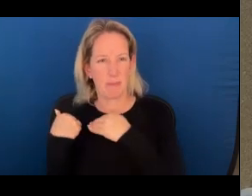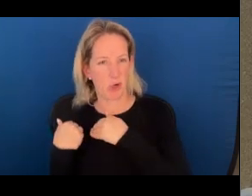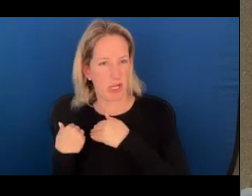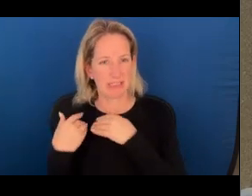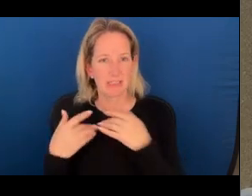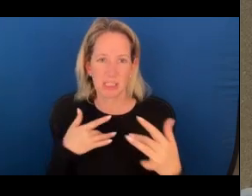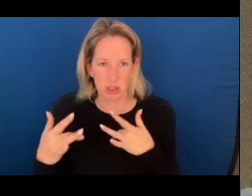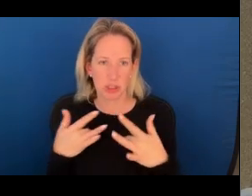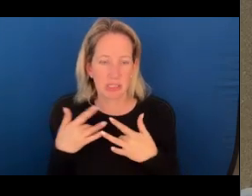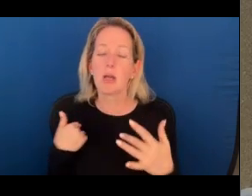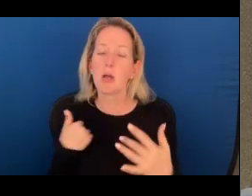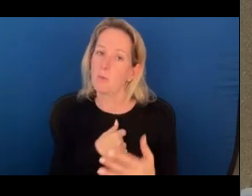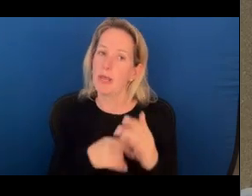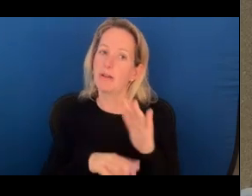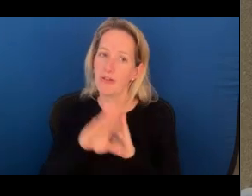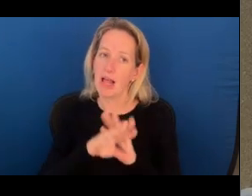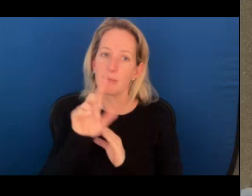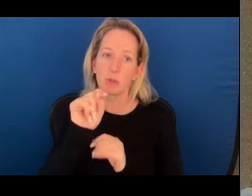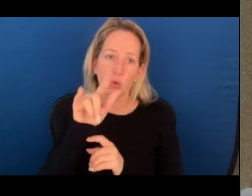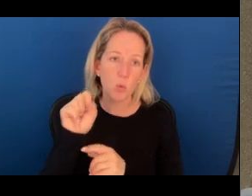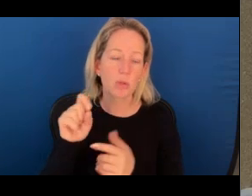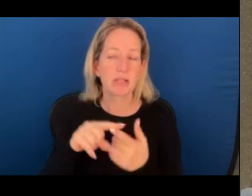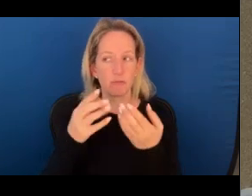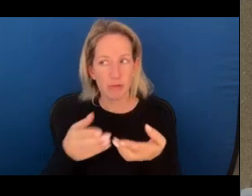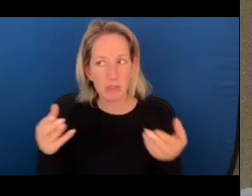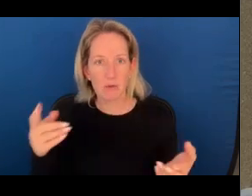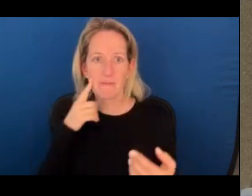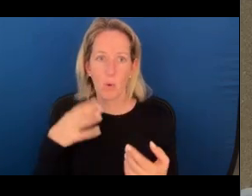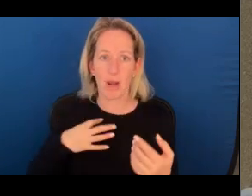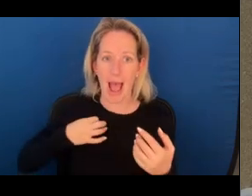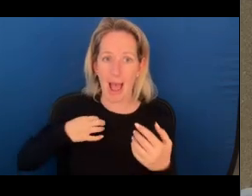a couple tools and resources for both applicants and funders.